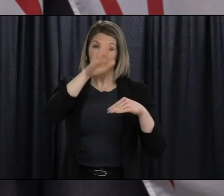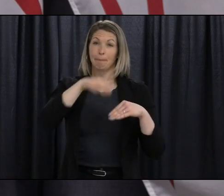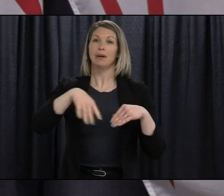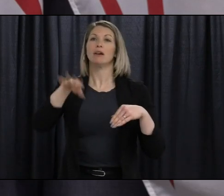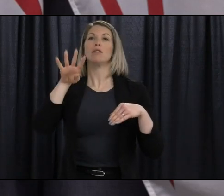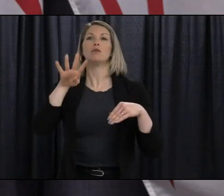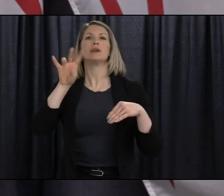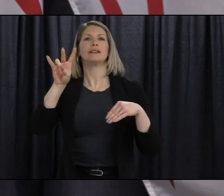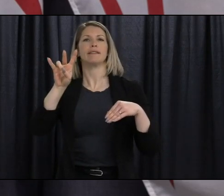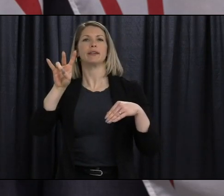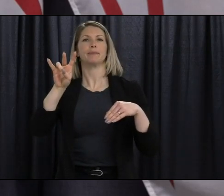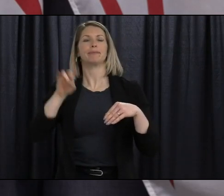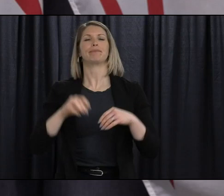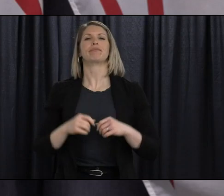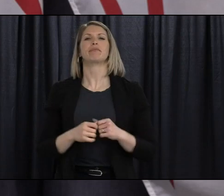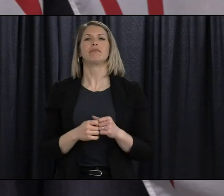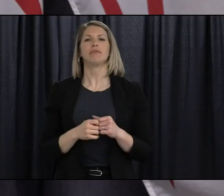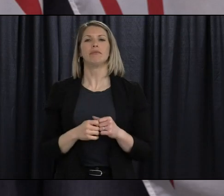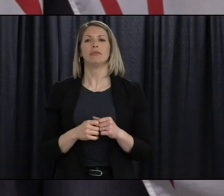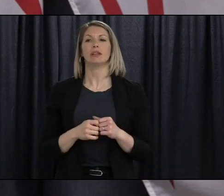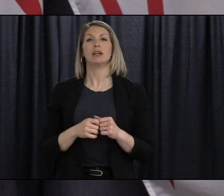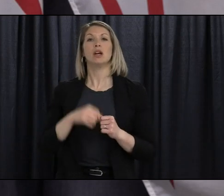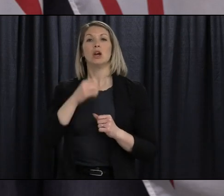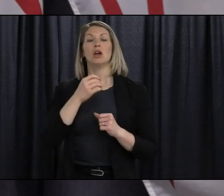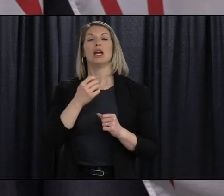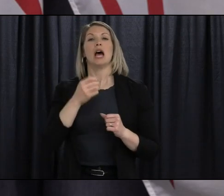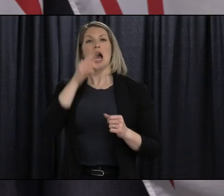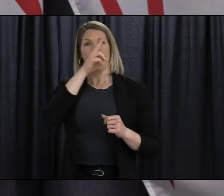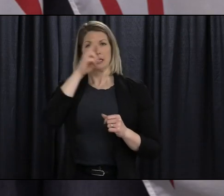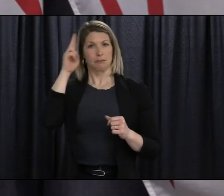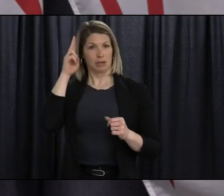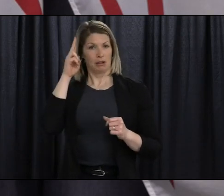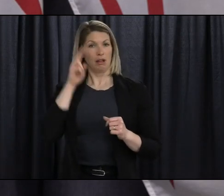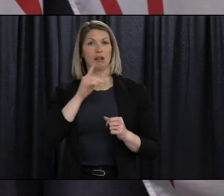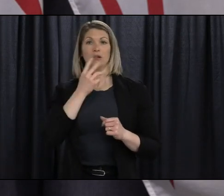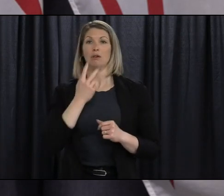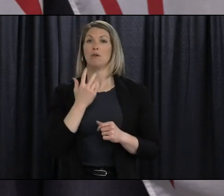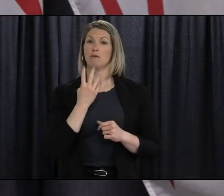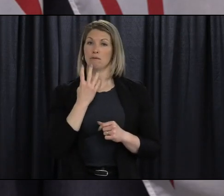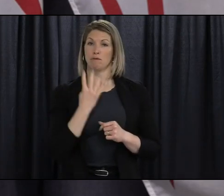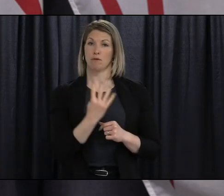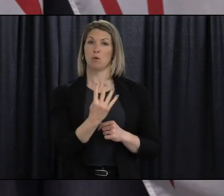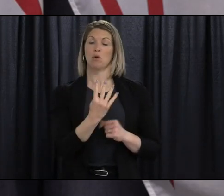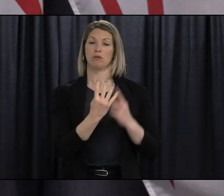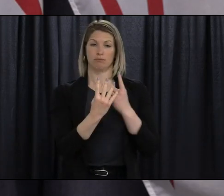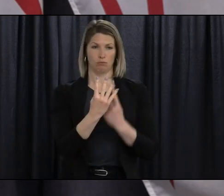are in hospital due to the virus, and of these patients, 1 is in intensive care.